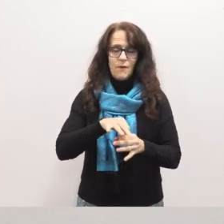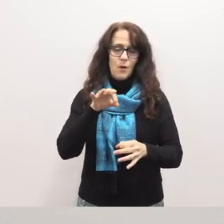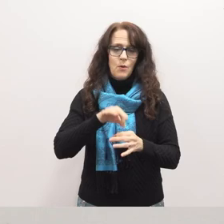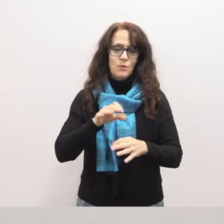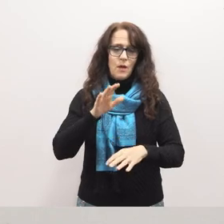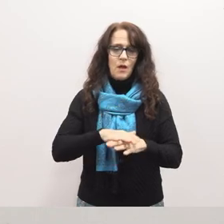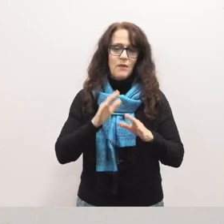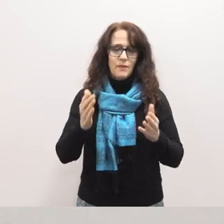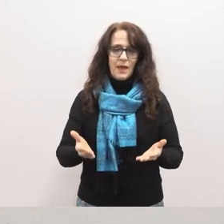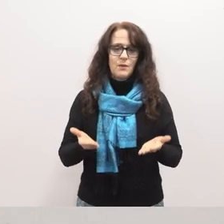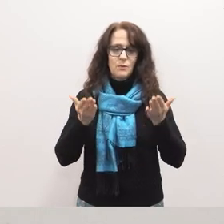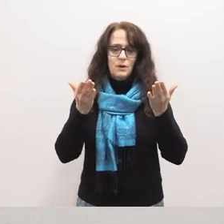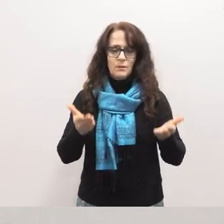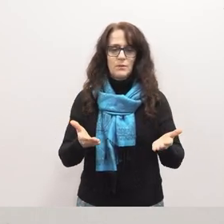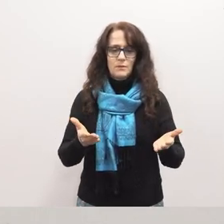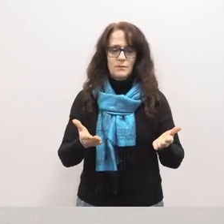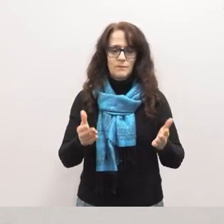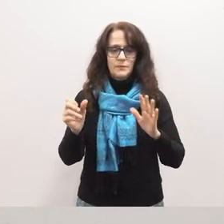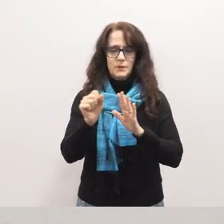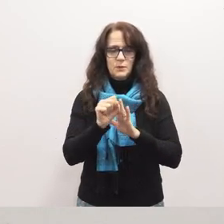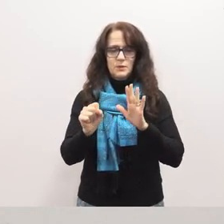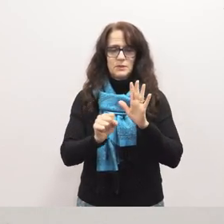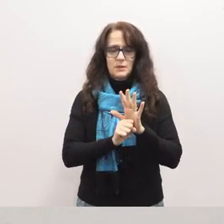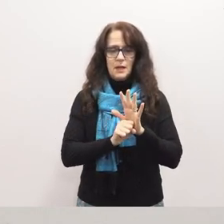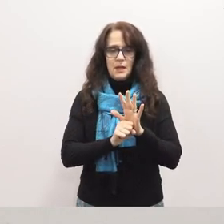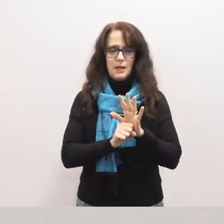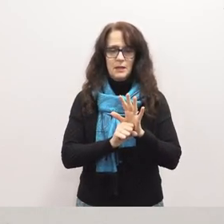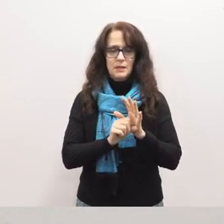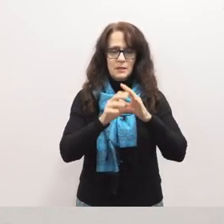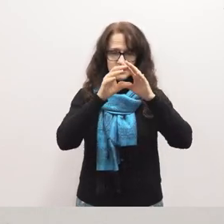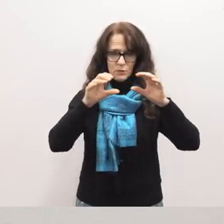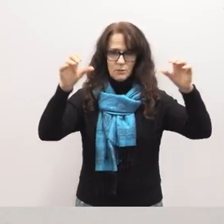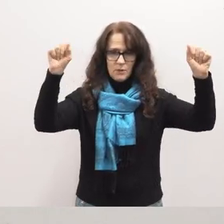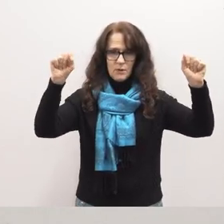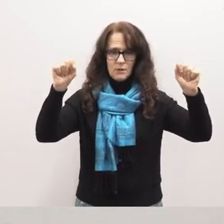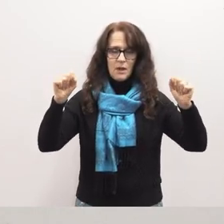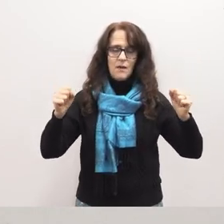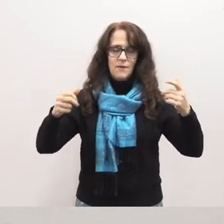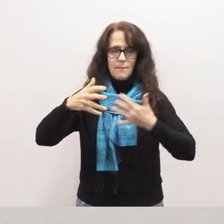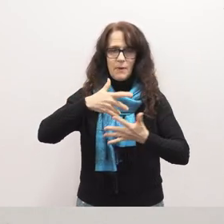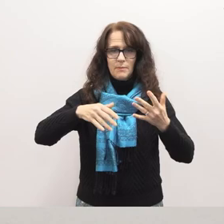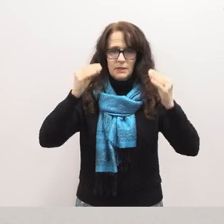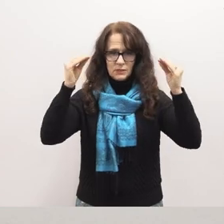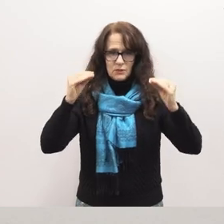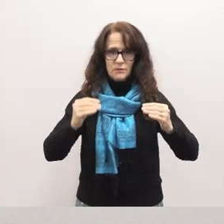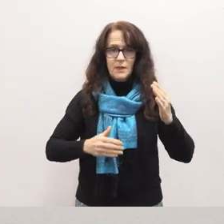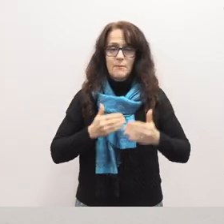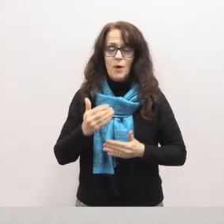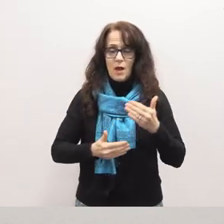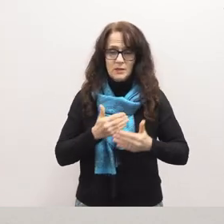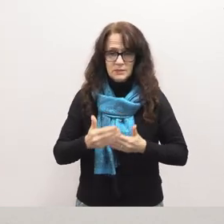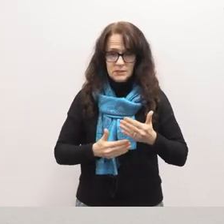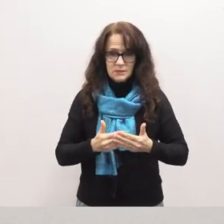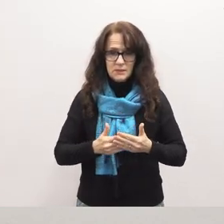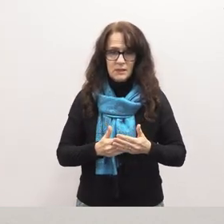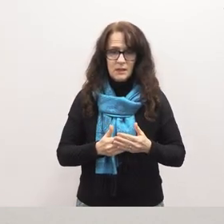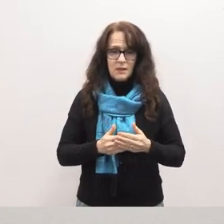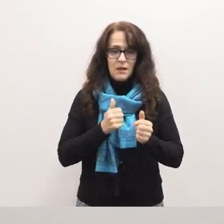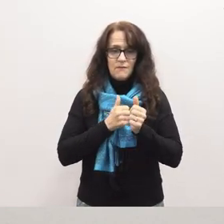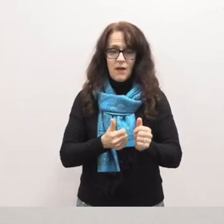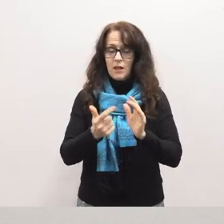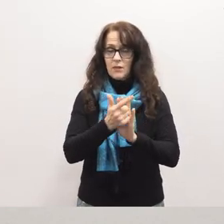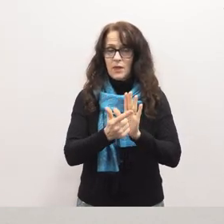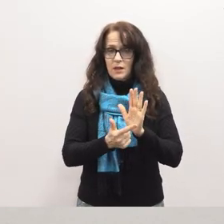that recommendation to the state superintendent of public instruction. The process that we went through followed the law.